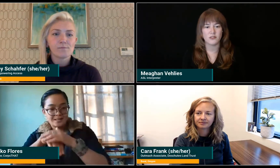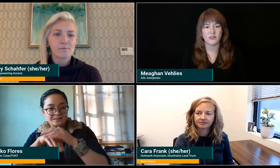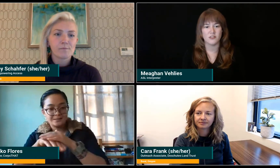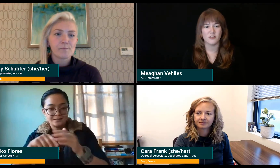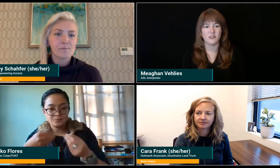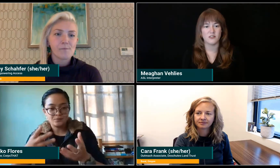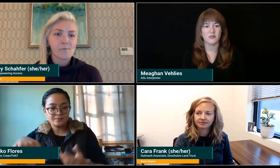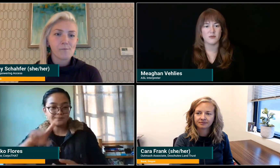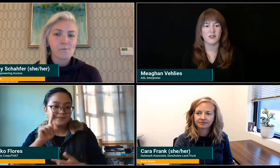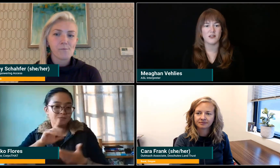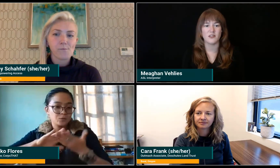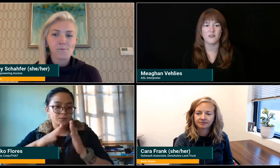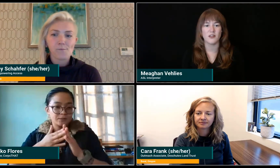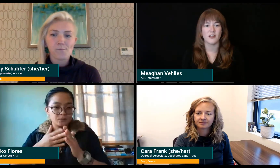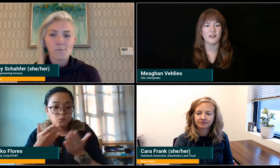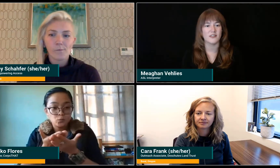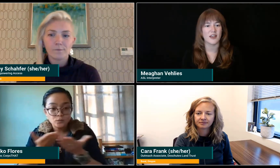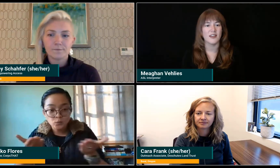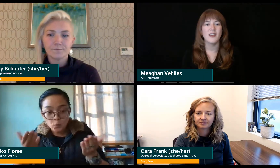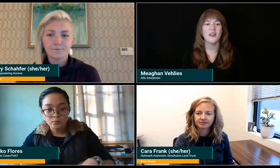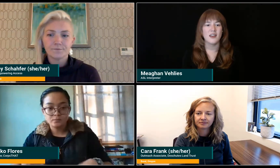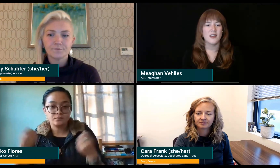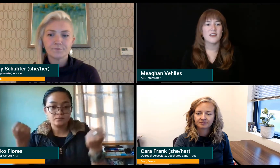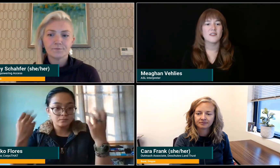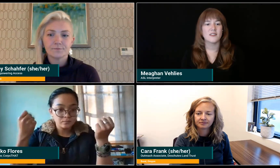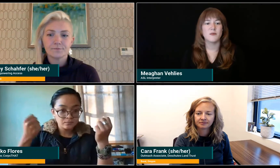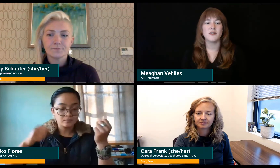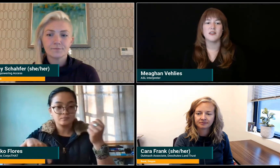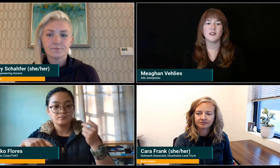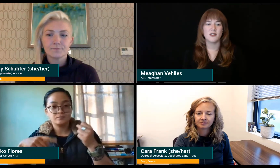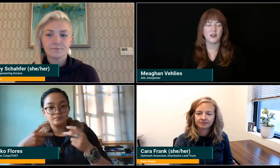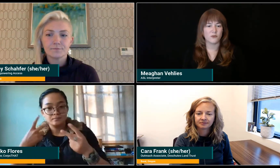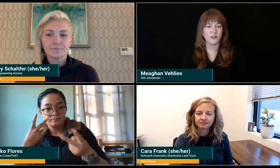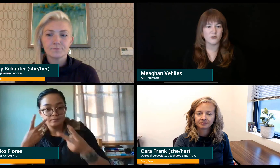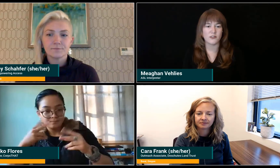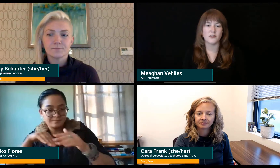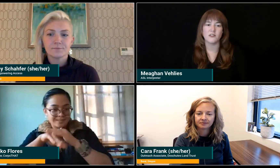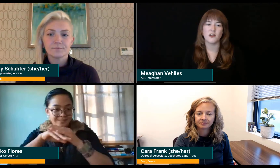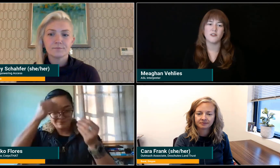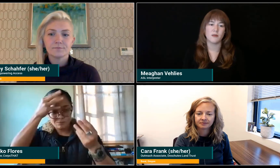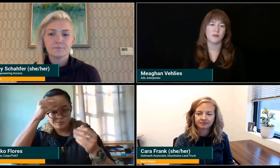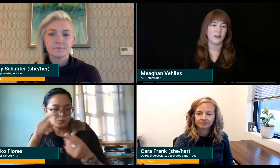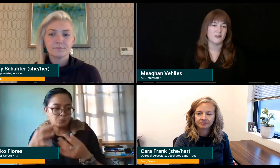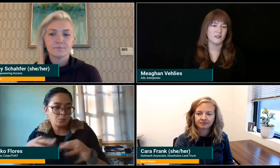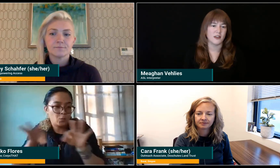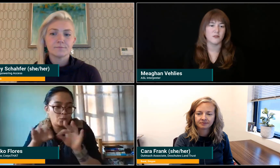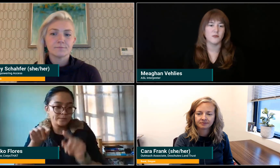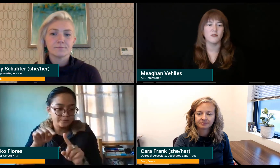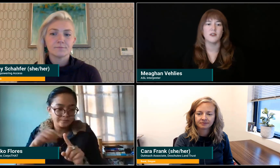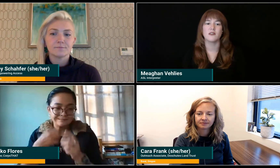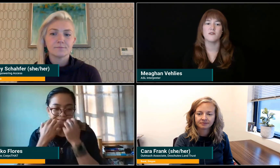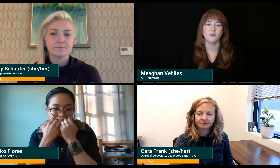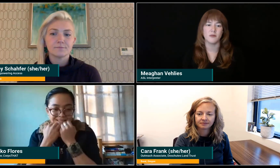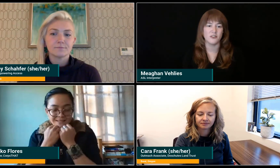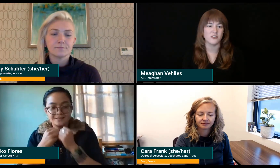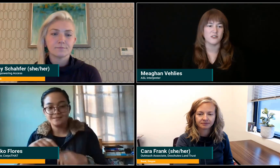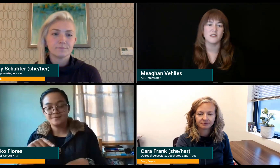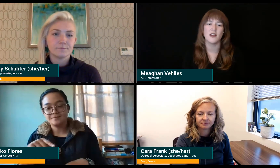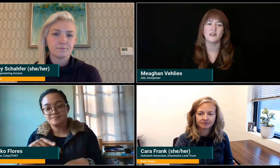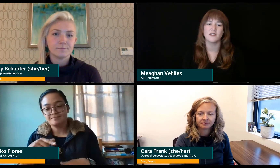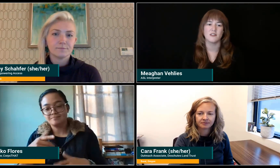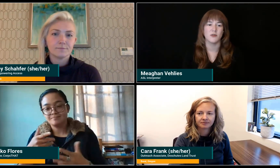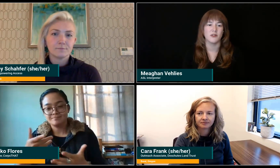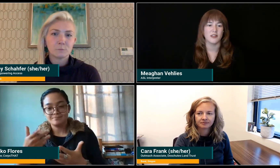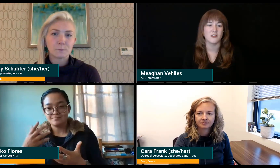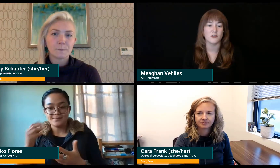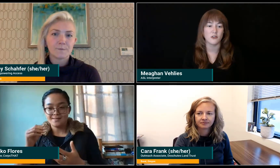these organizations because I've realized that accessibility of resources is often not provided to the deaf community. Information is